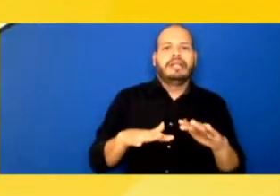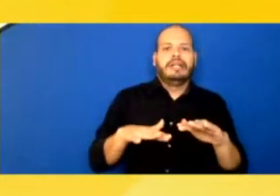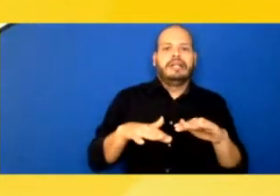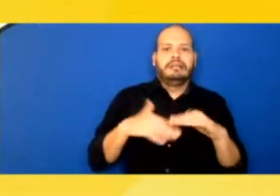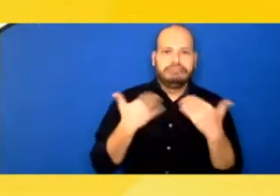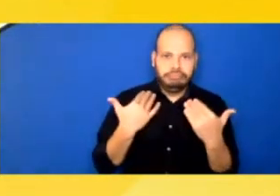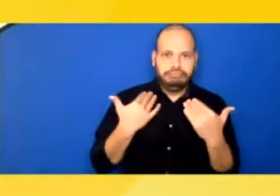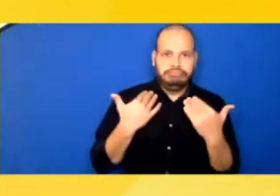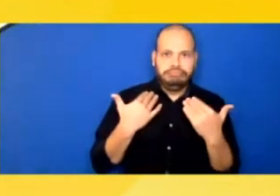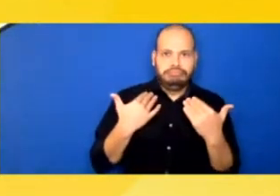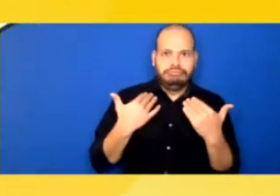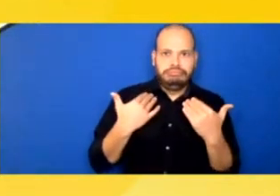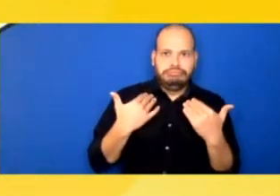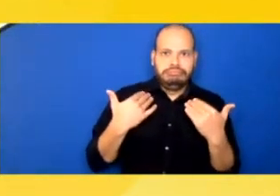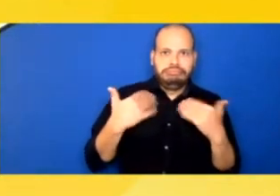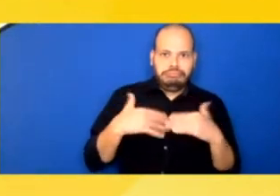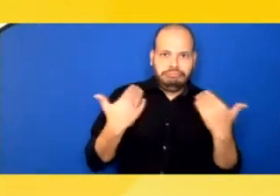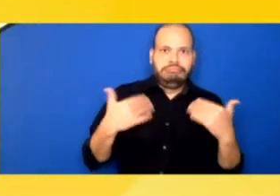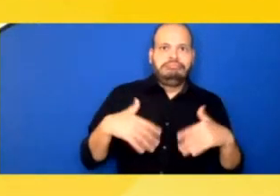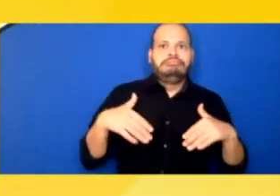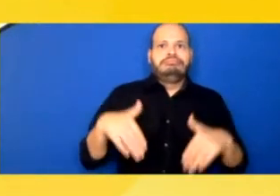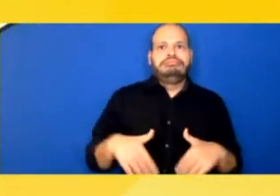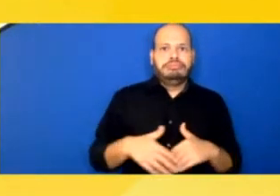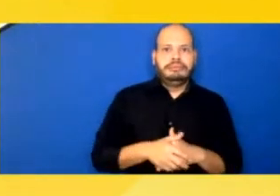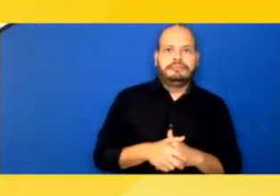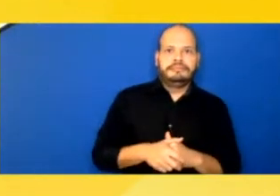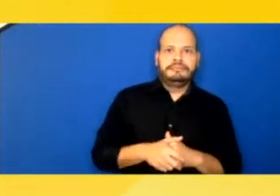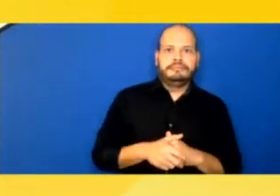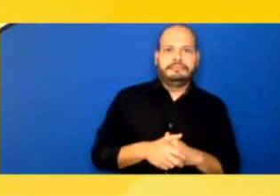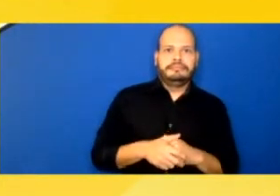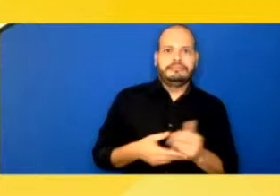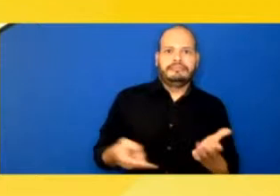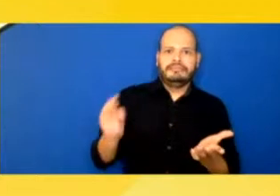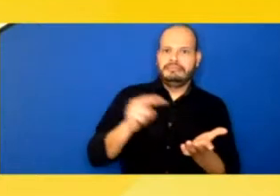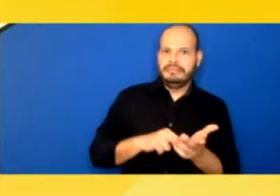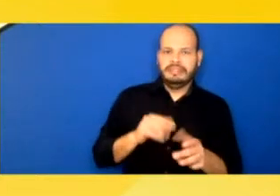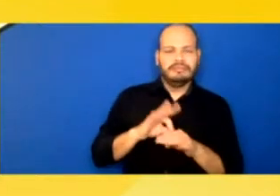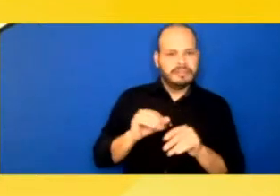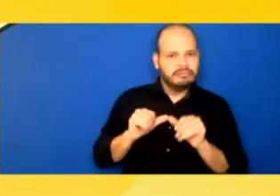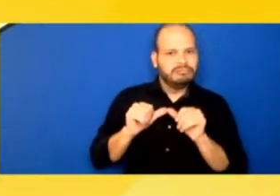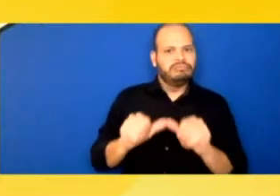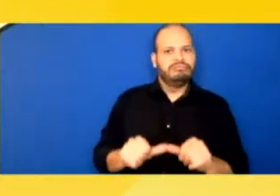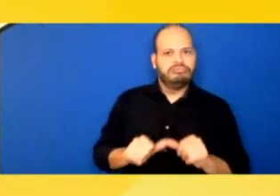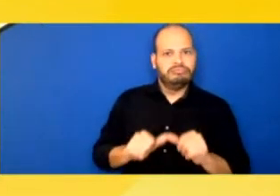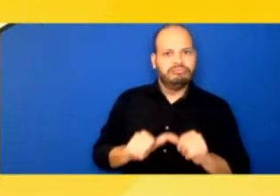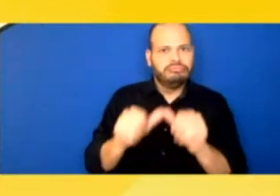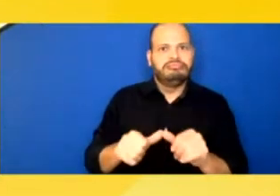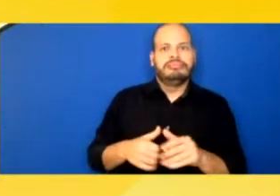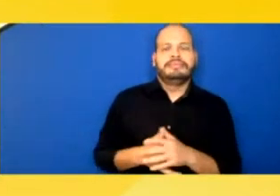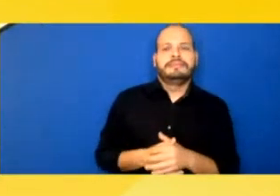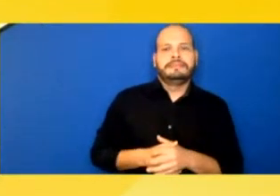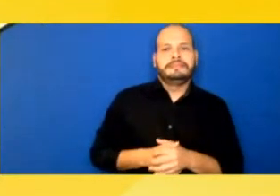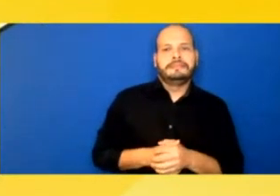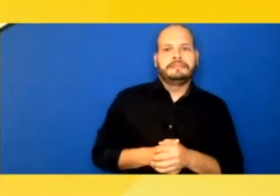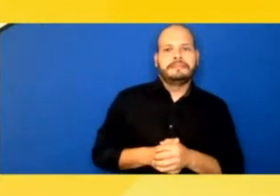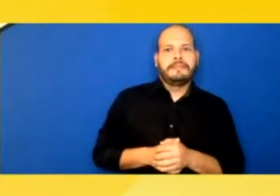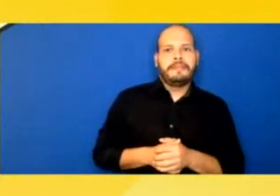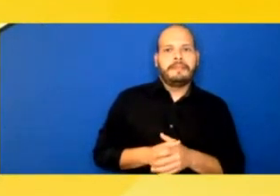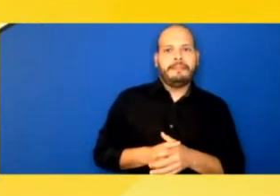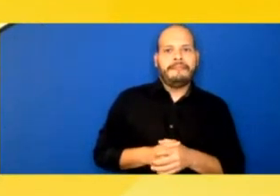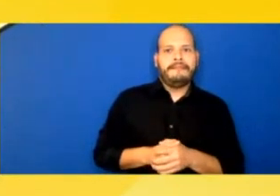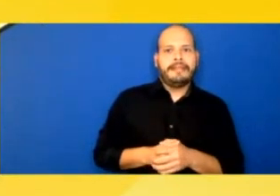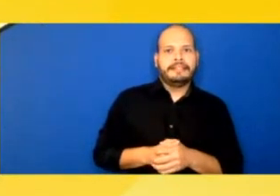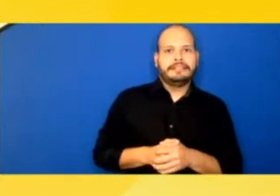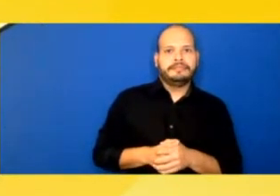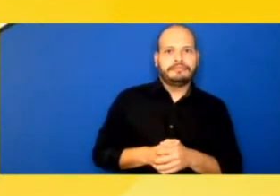Amen and amen. I don't know about all of you, but I'm charged up, fired up, and ready to go. Yes, I am. Reverend Kaz